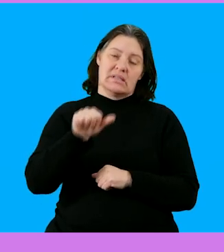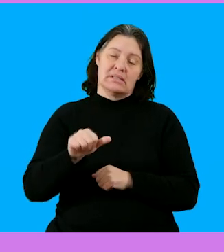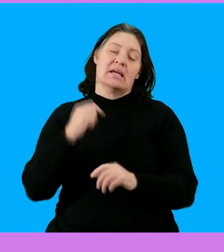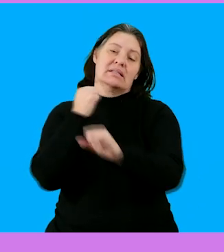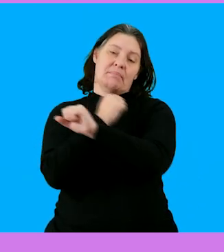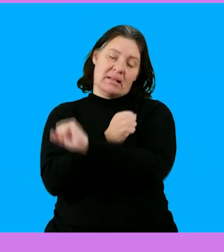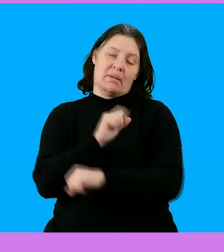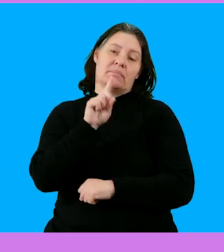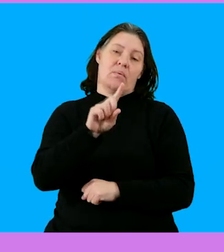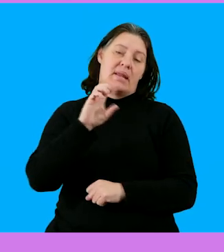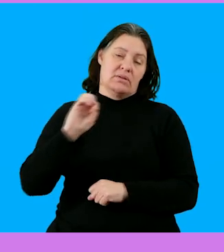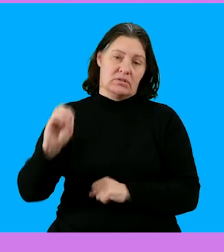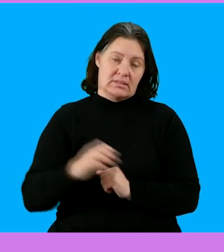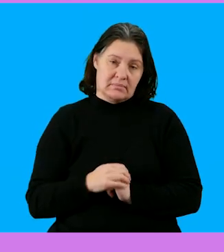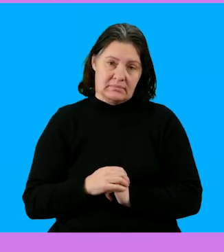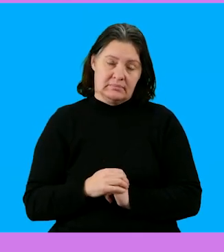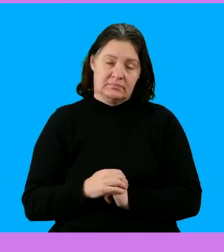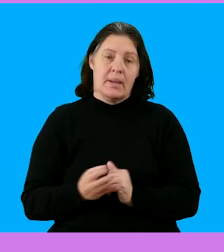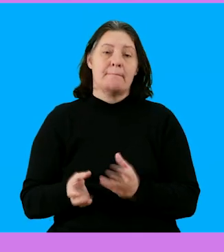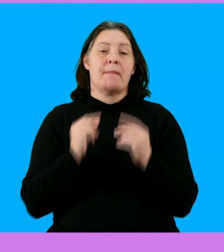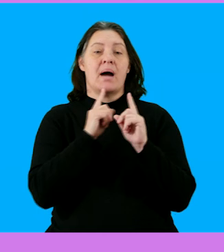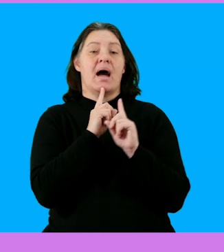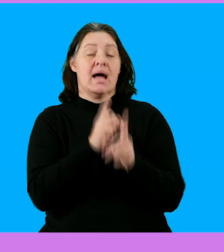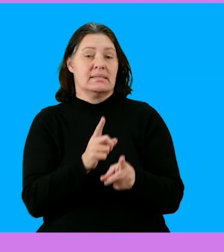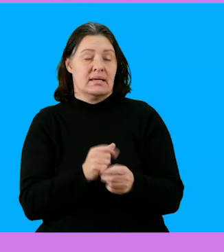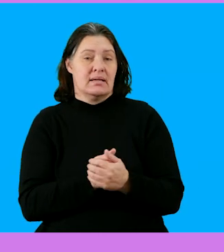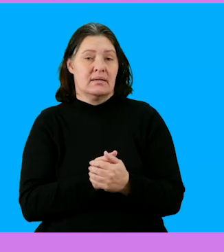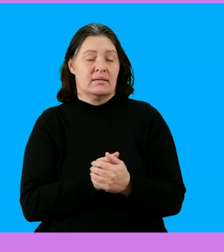100. That should give us an answer of